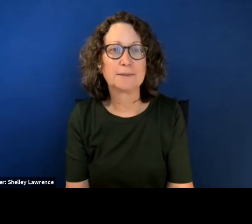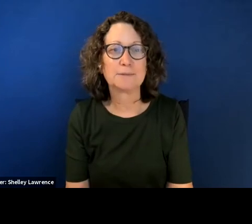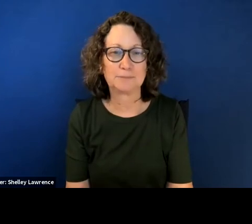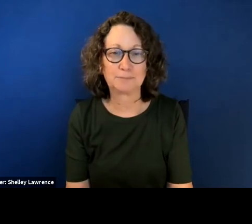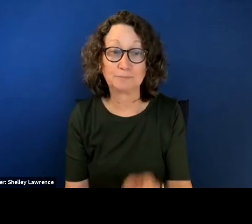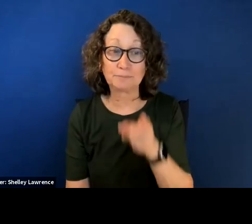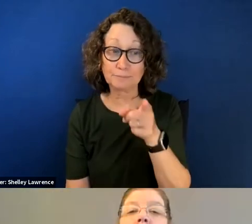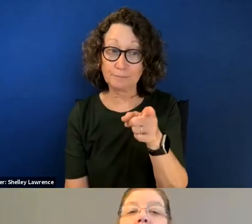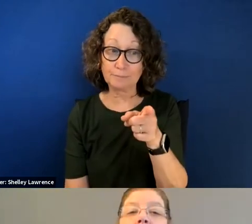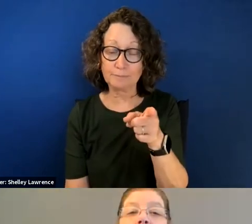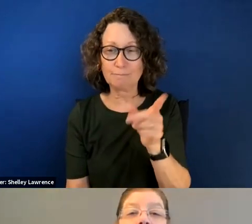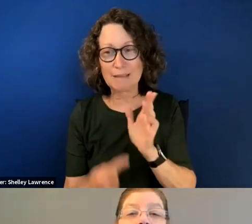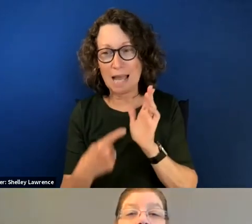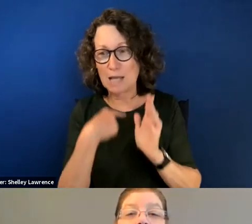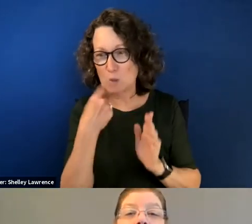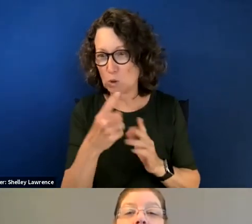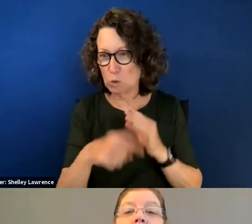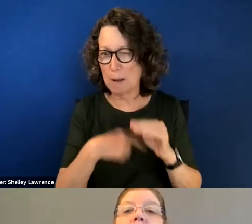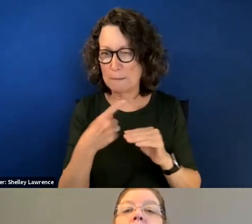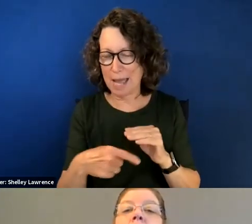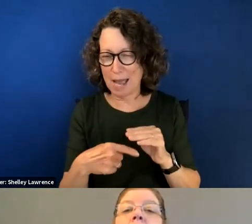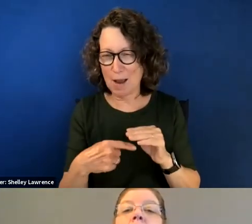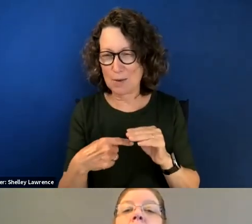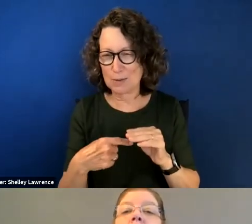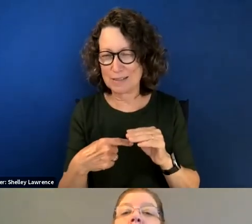So I told you about the